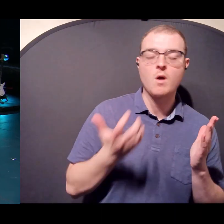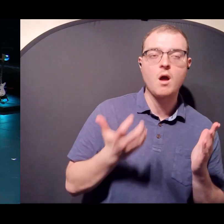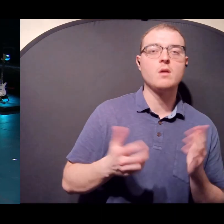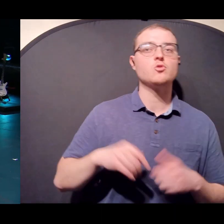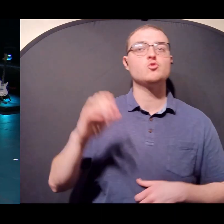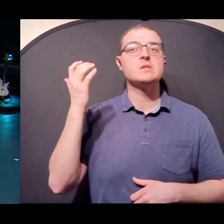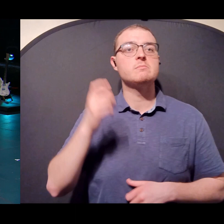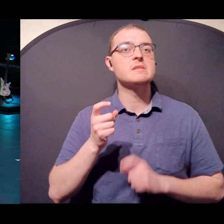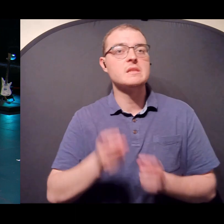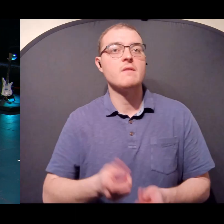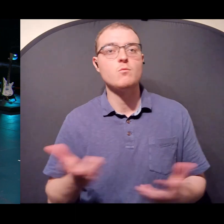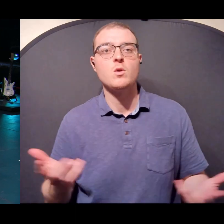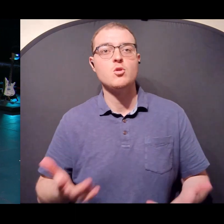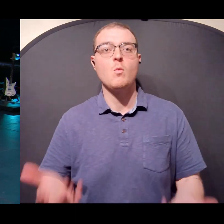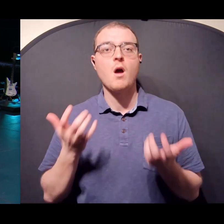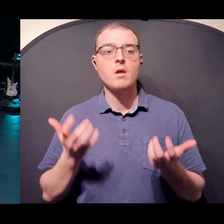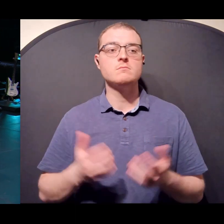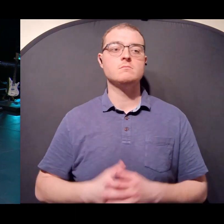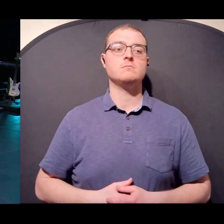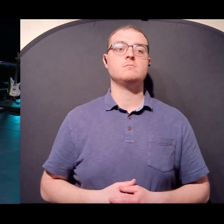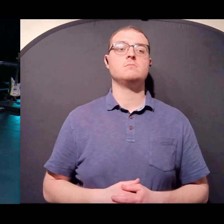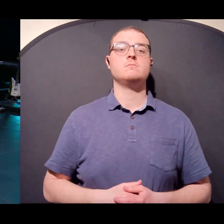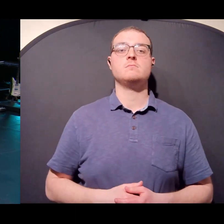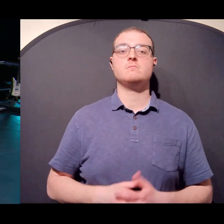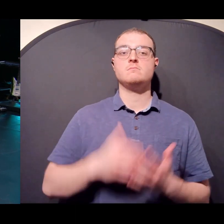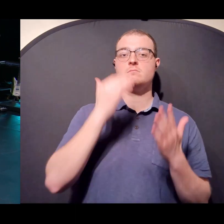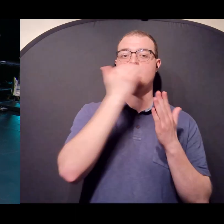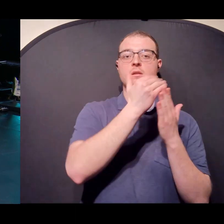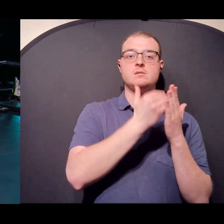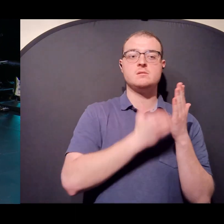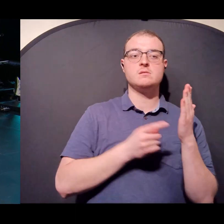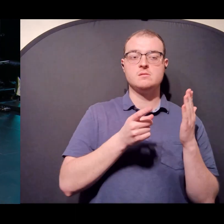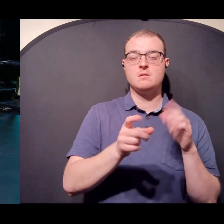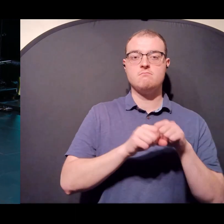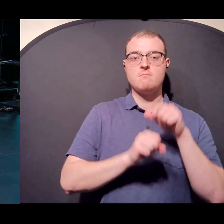What do you want for Christmas? What's on your list?